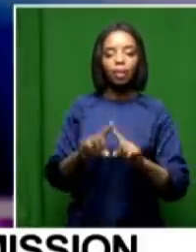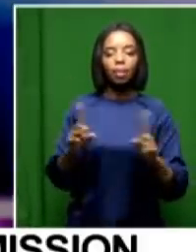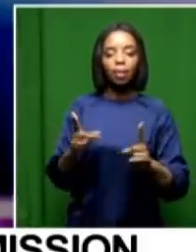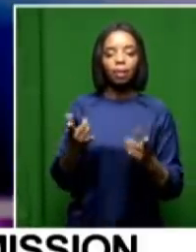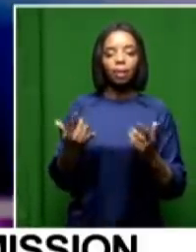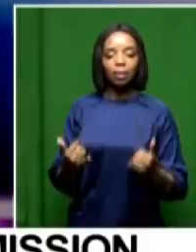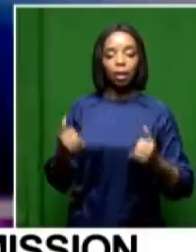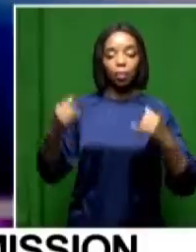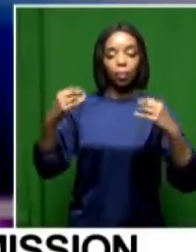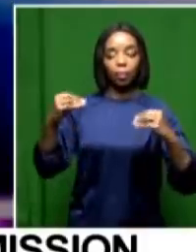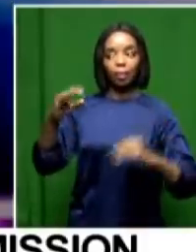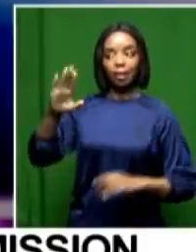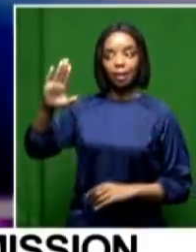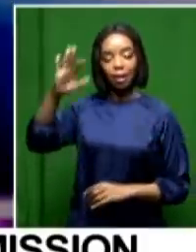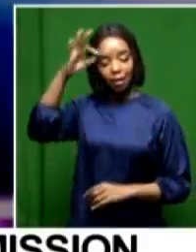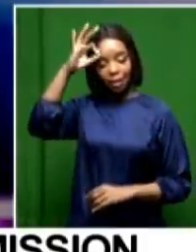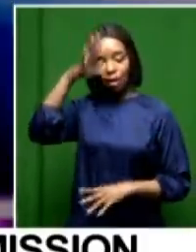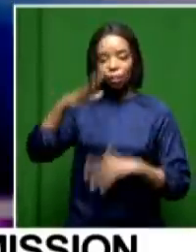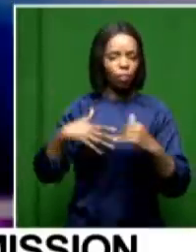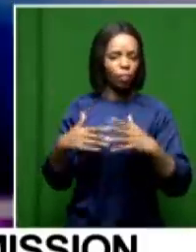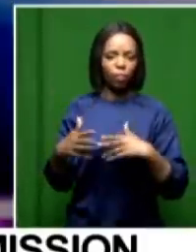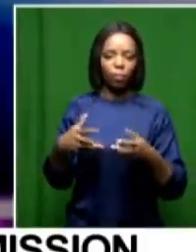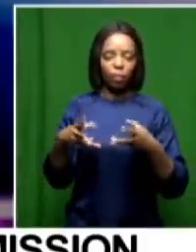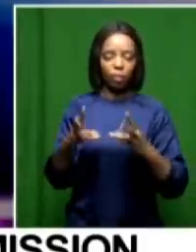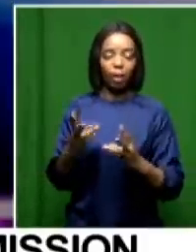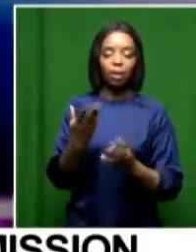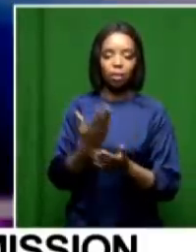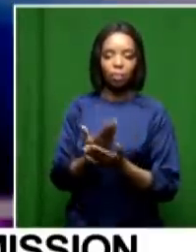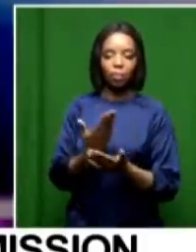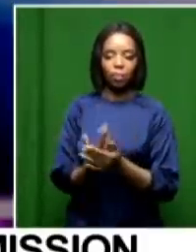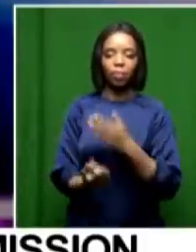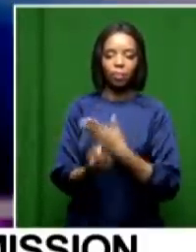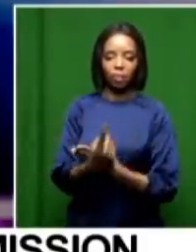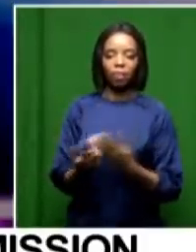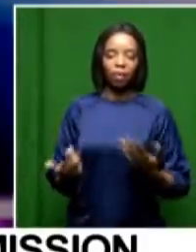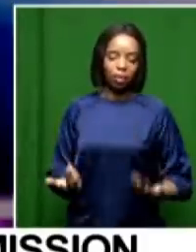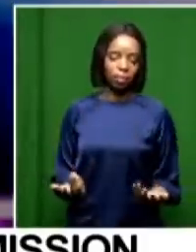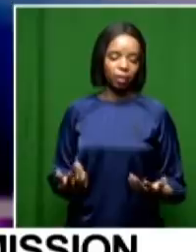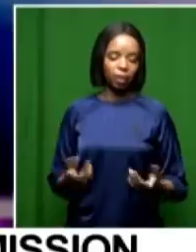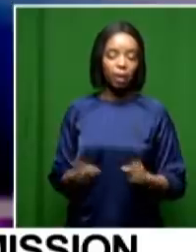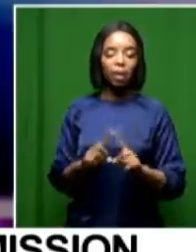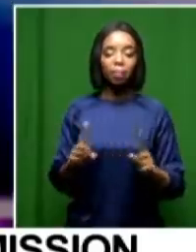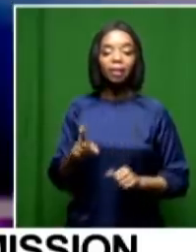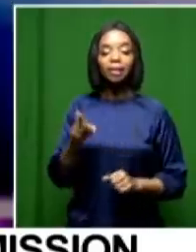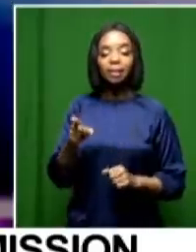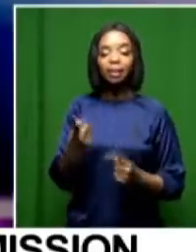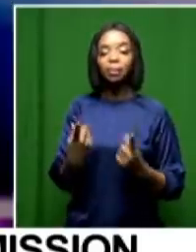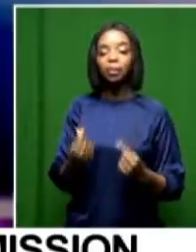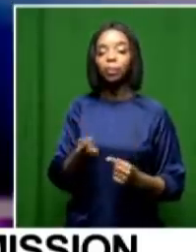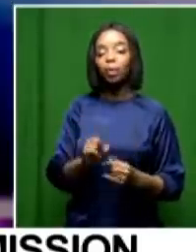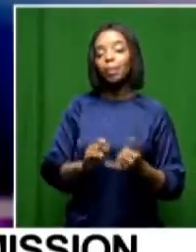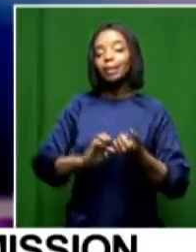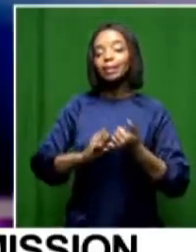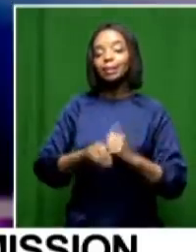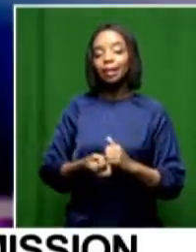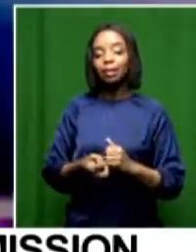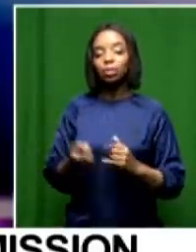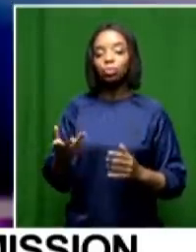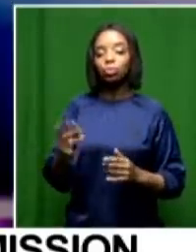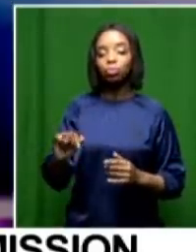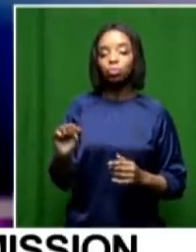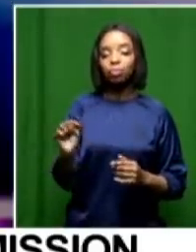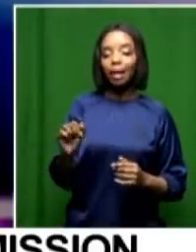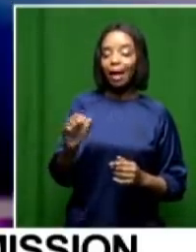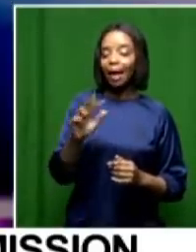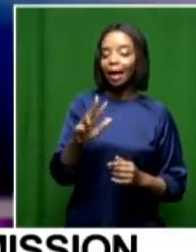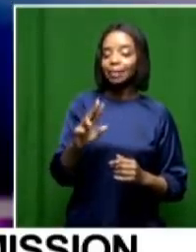state-owned entities in whatever way or form that could have happened. And Glencore is part and parcel of that. I mean, they were trying to extort 8 billion rands worth of increases in their